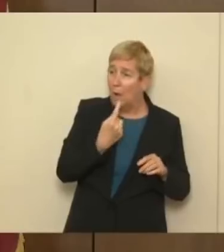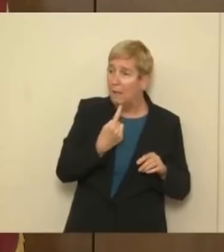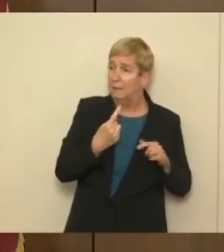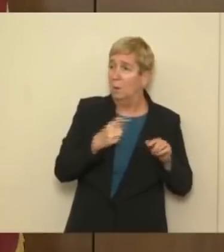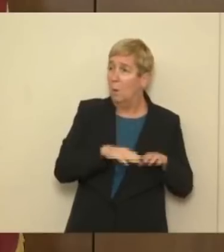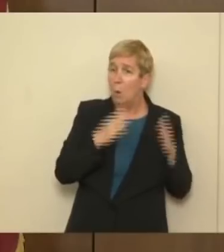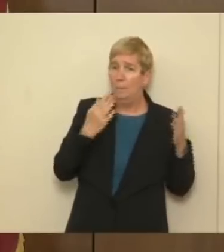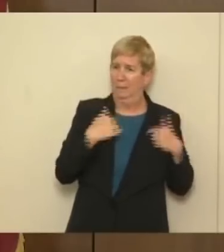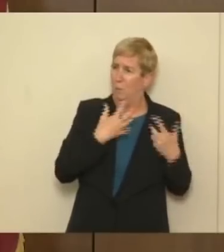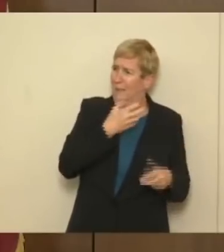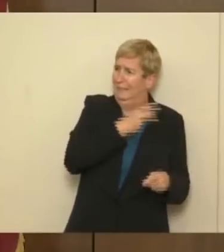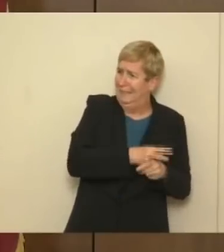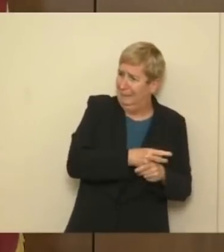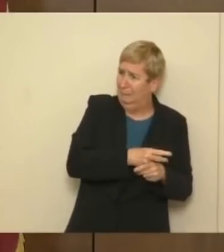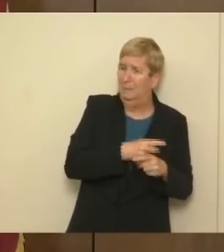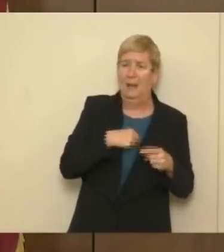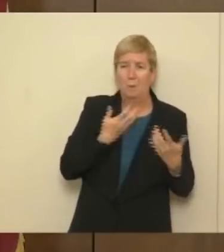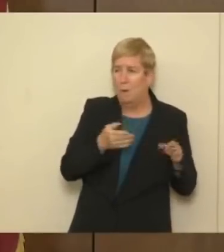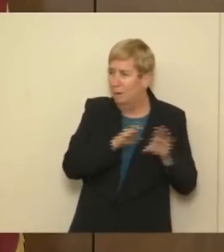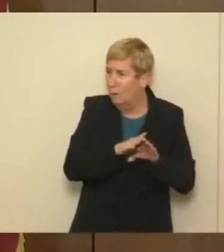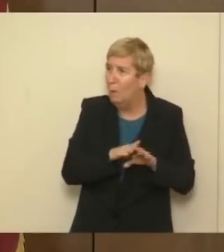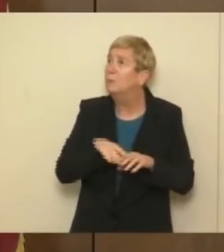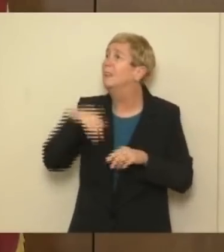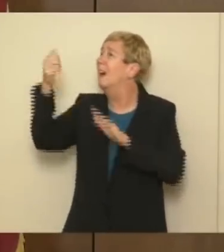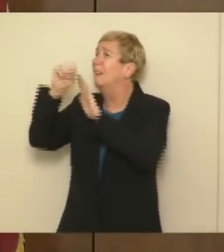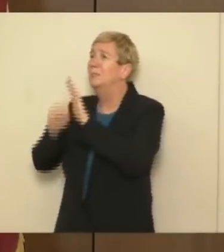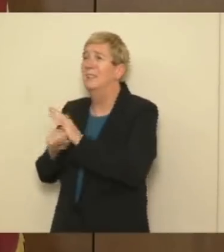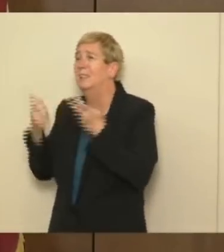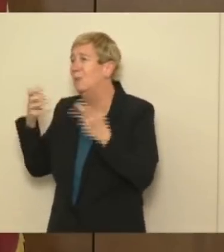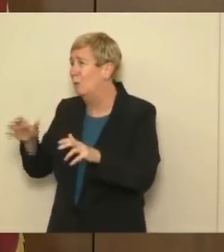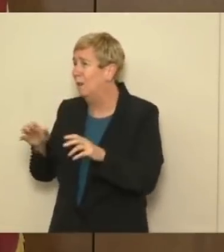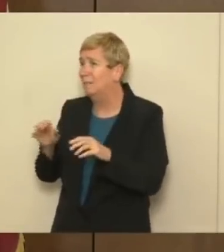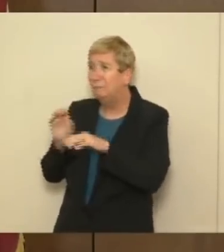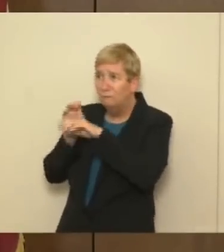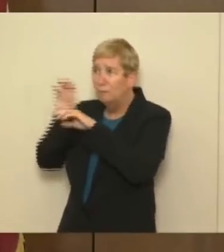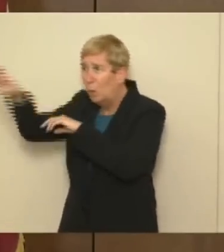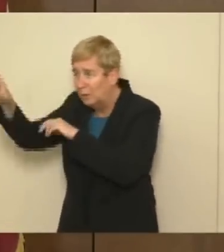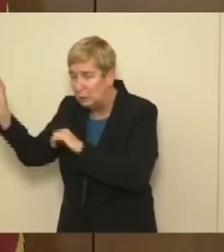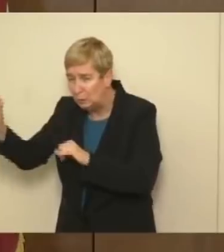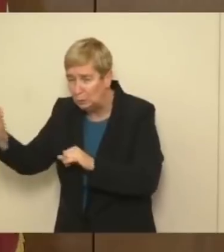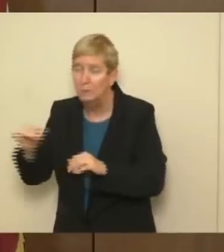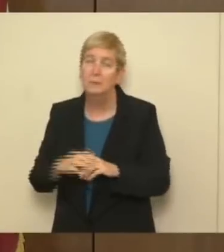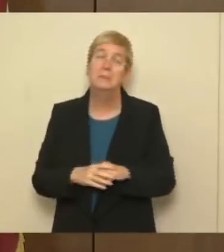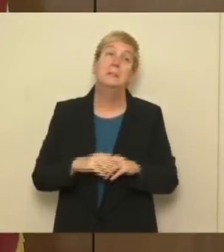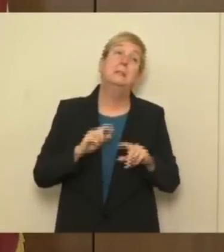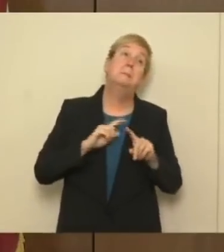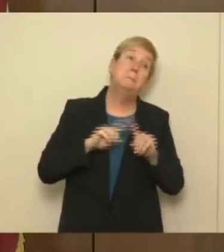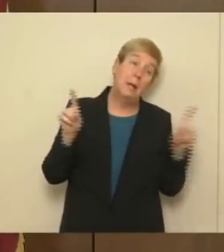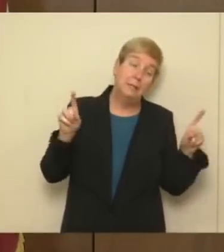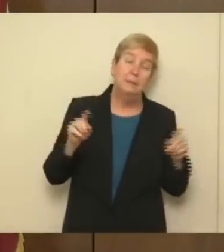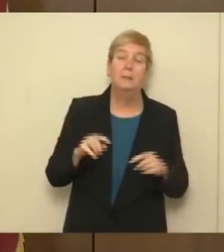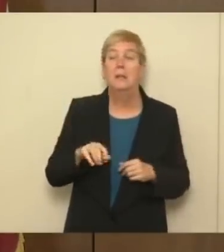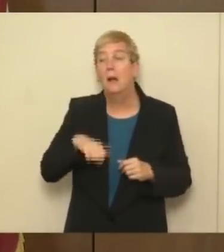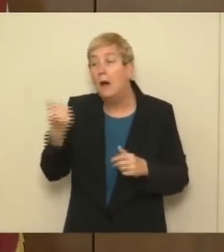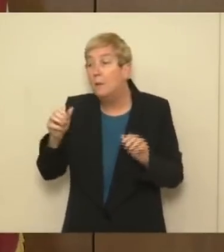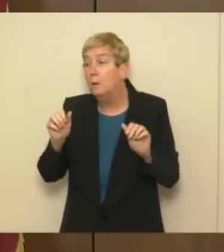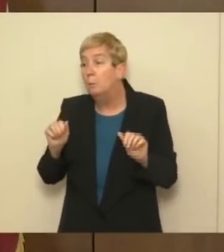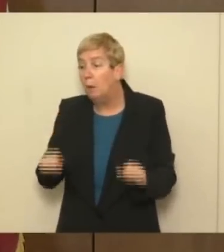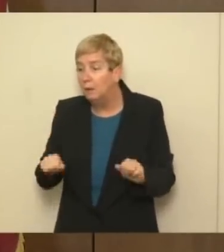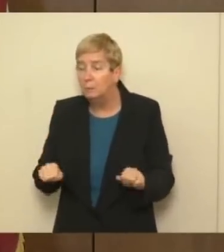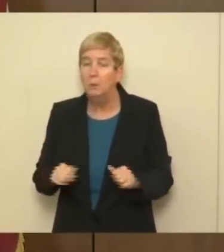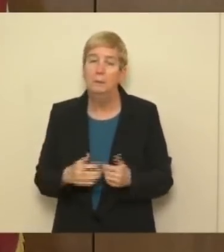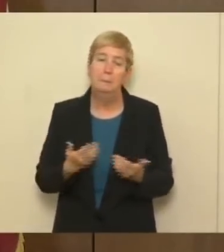wants to do that. I don't want to do that. The other way that you can think about enforcement is to work with